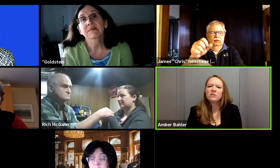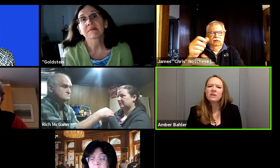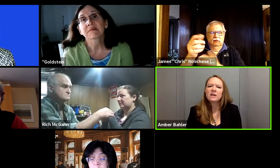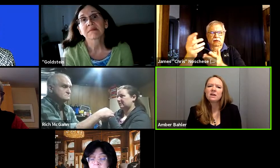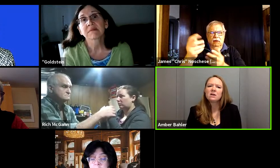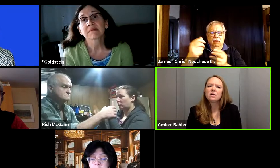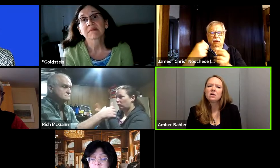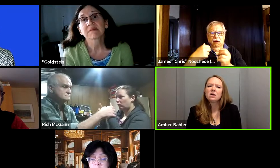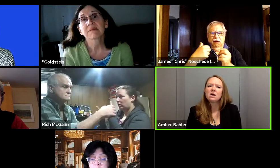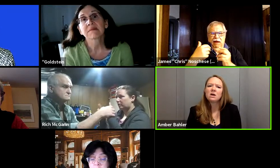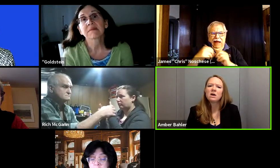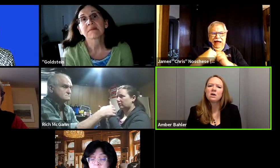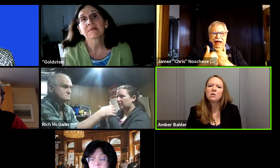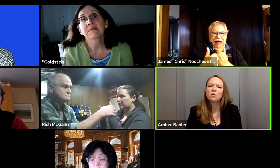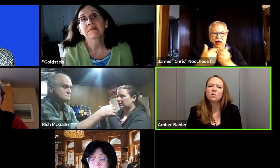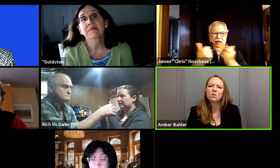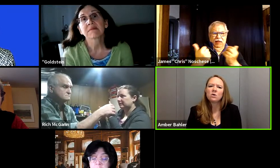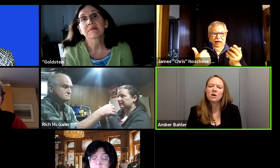I'm wondering